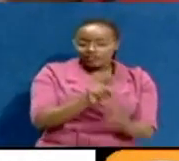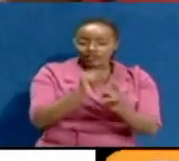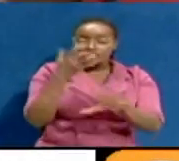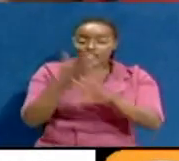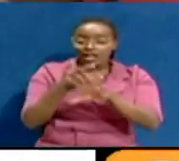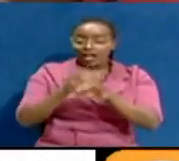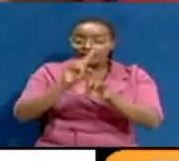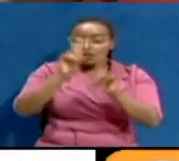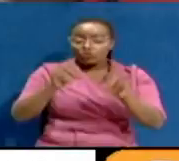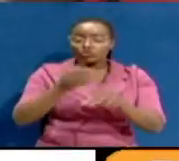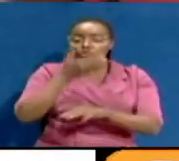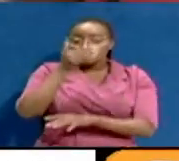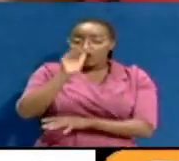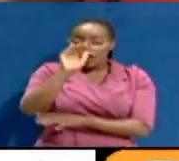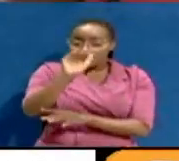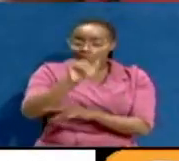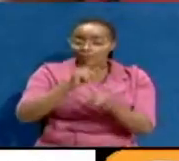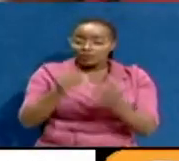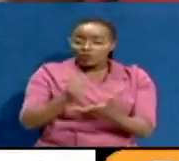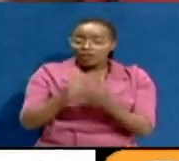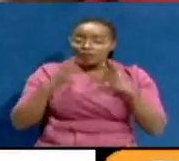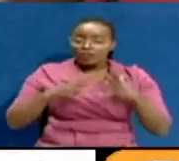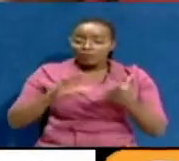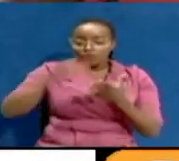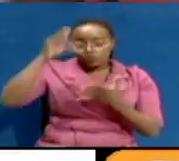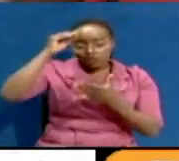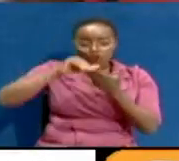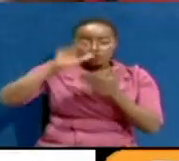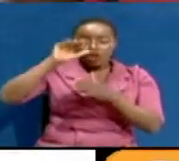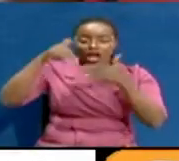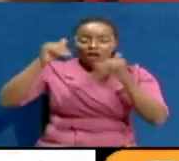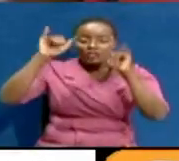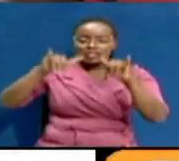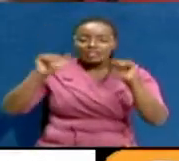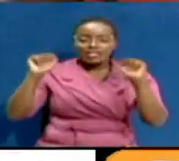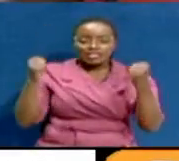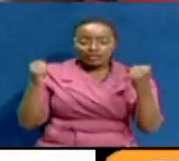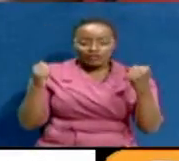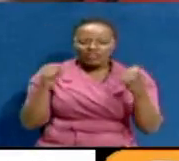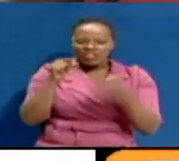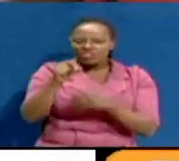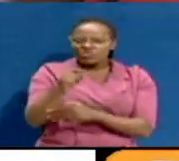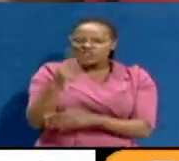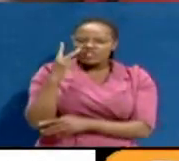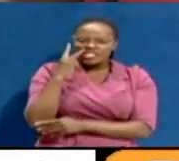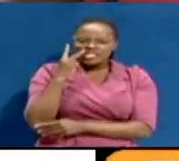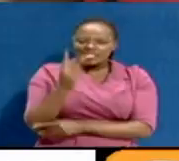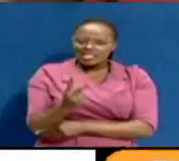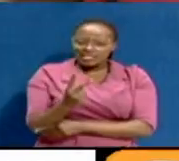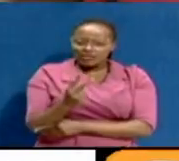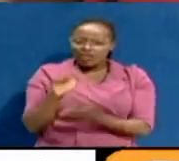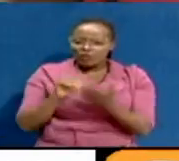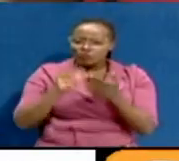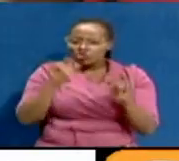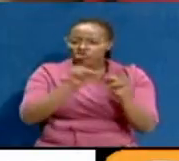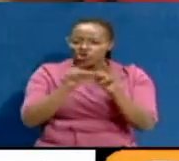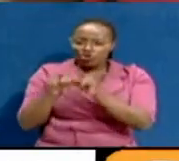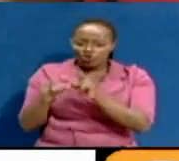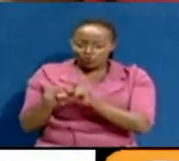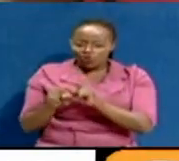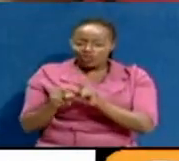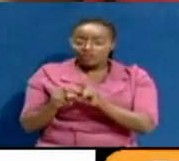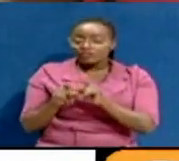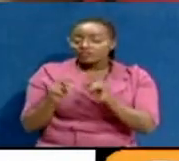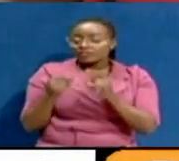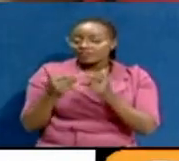difficult question to ask, but hopefully it will help our viewers learn a bit more about how they can stay safe. What are you noticing are the most common